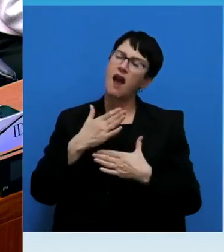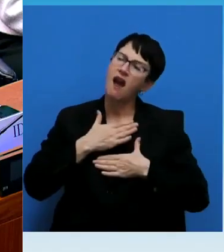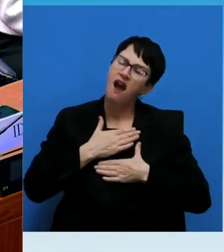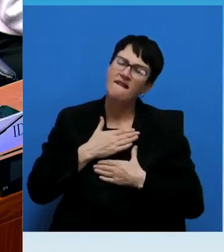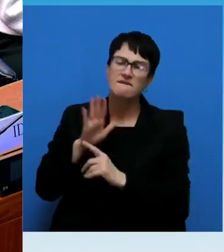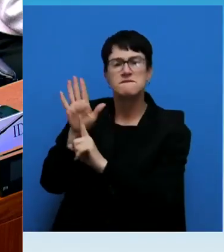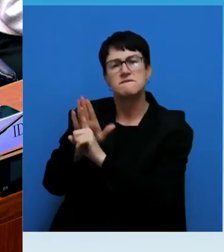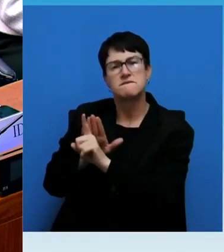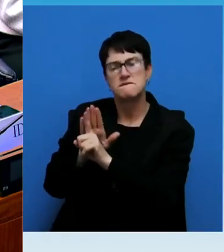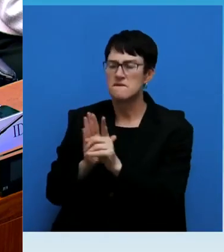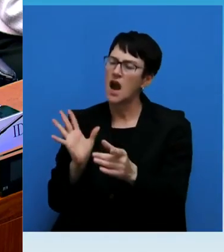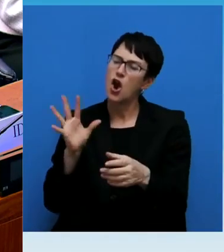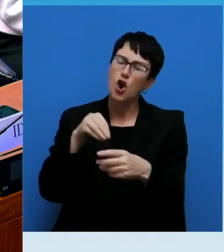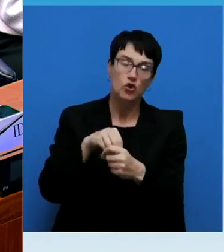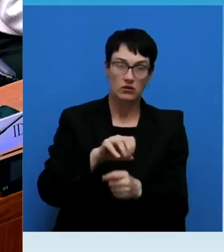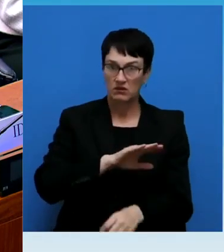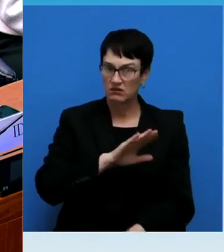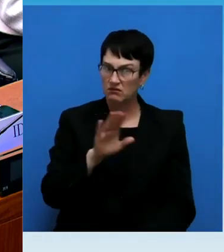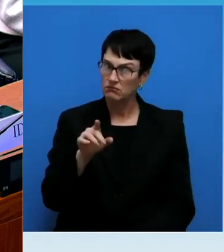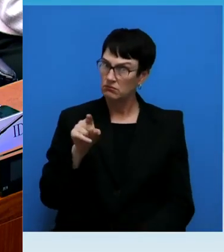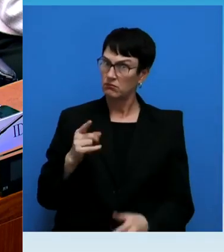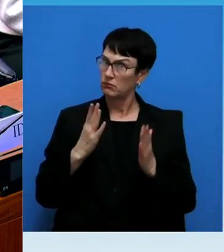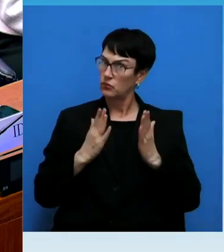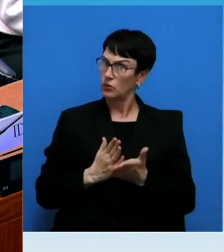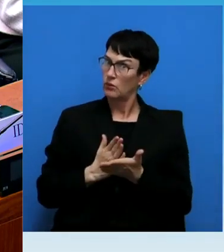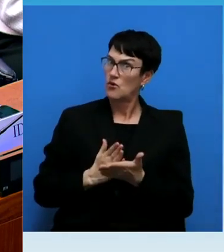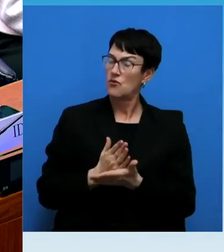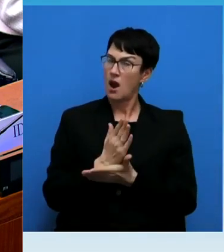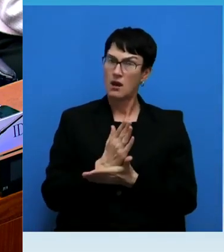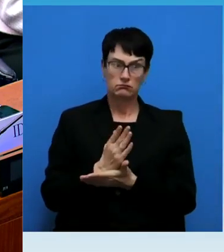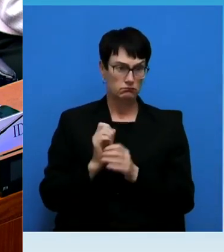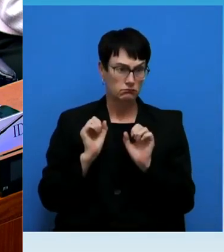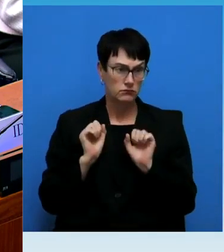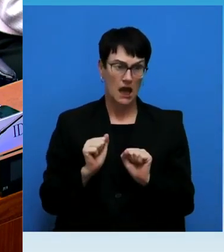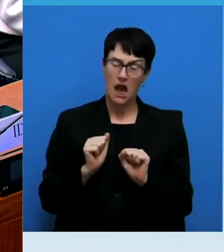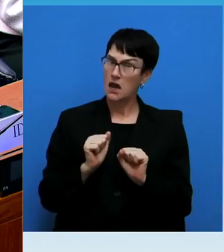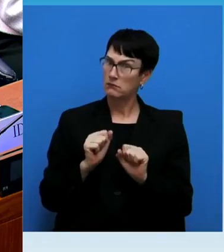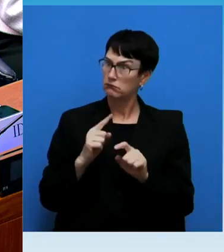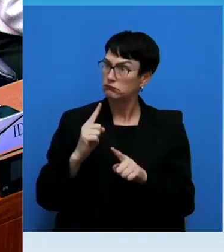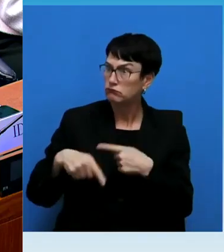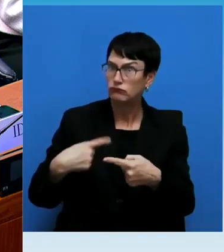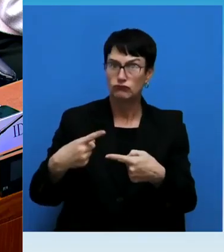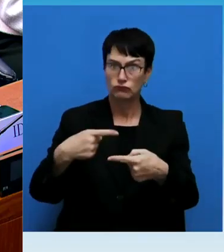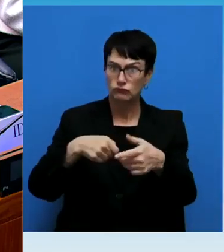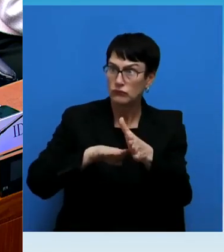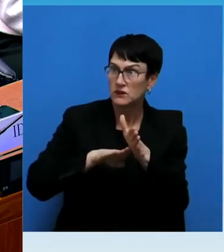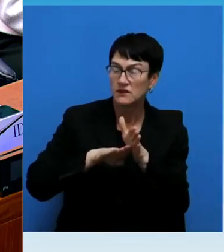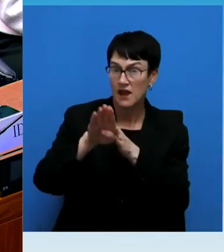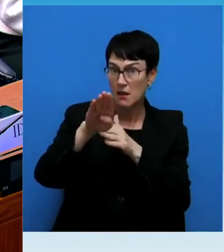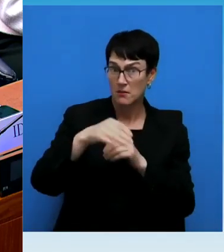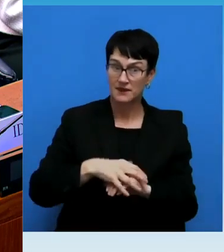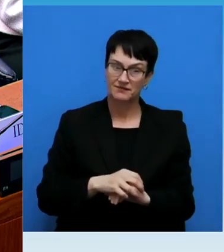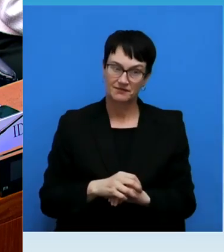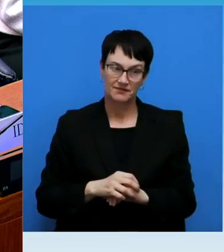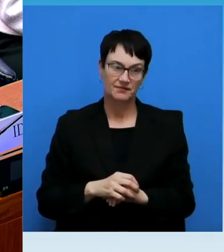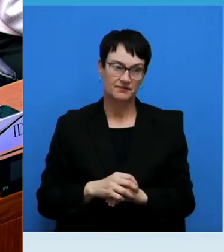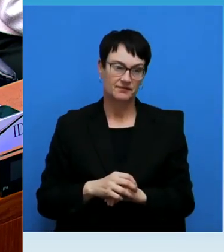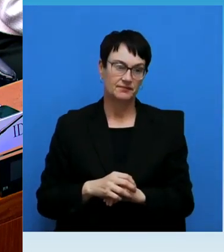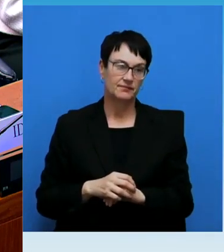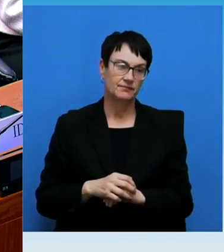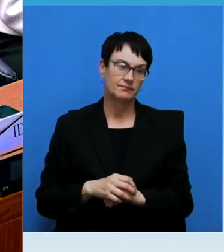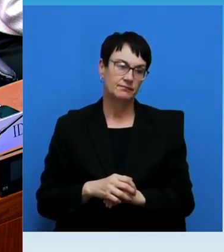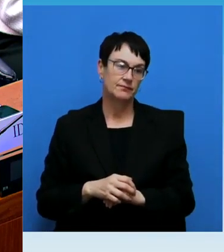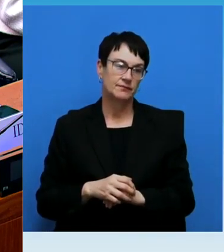sustainable development. However, the change persists and is precisely in that context that we must